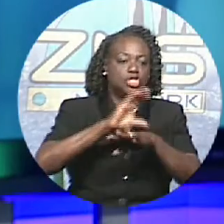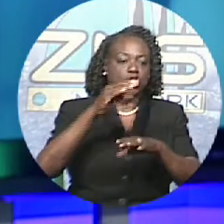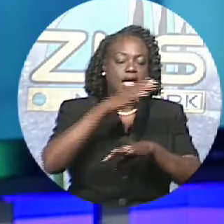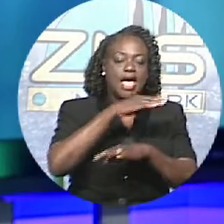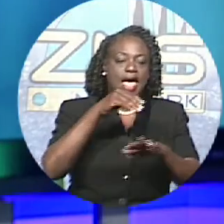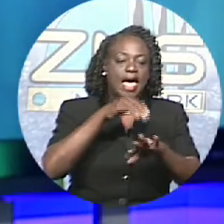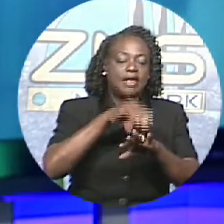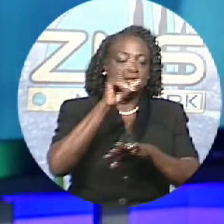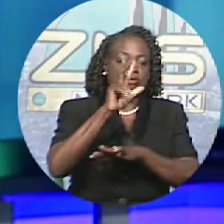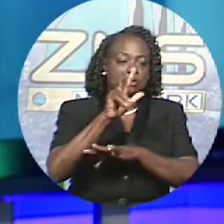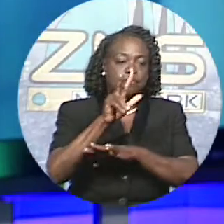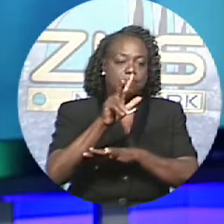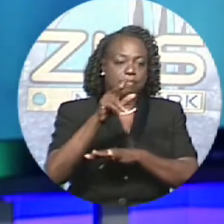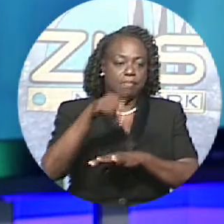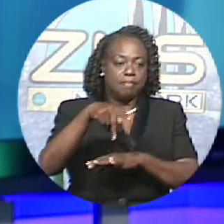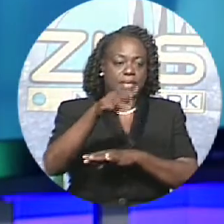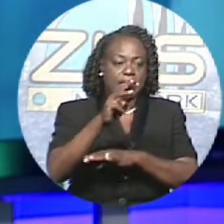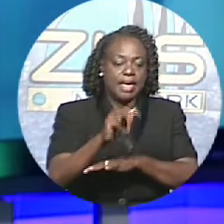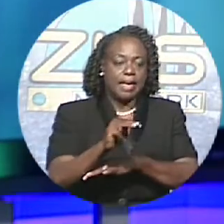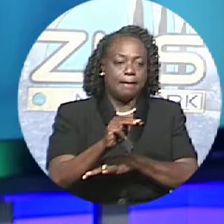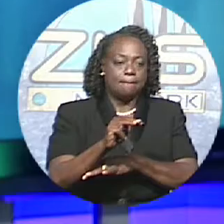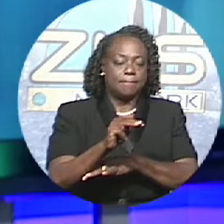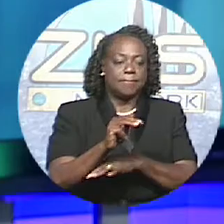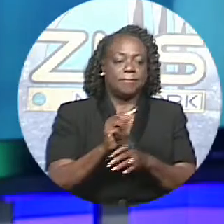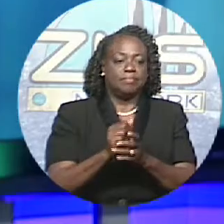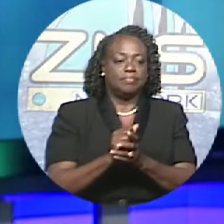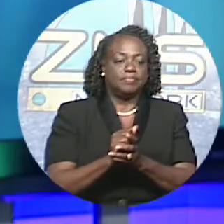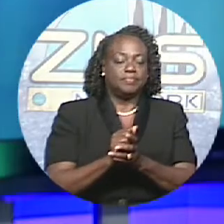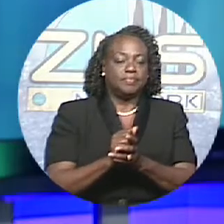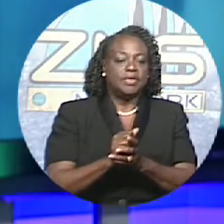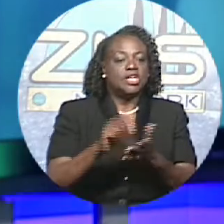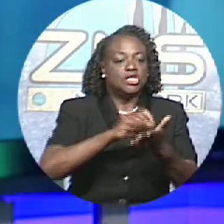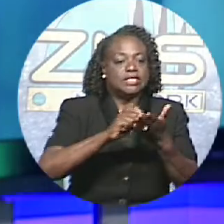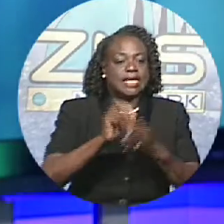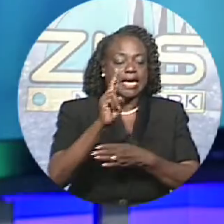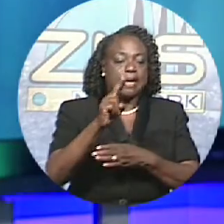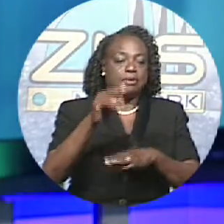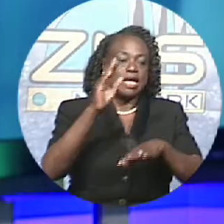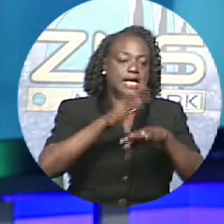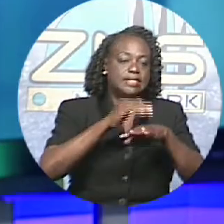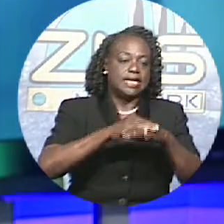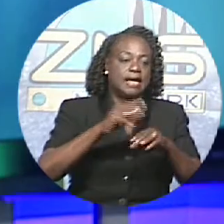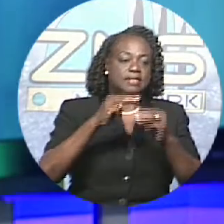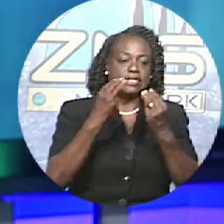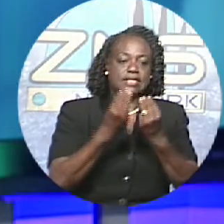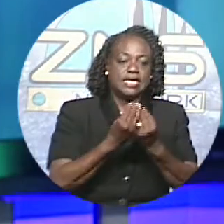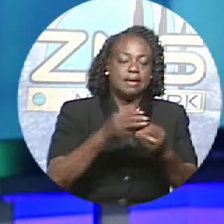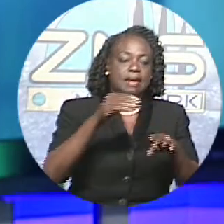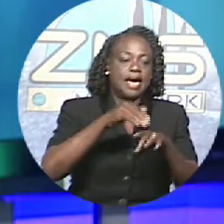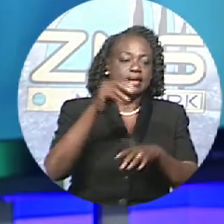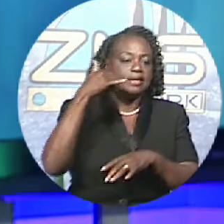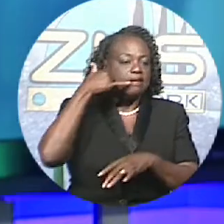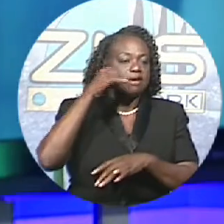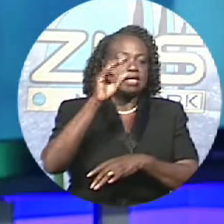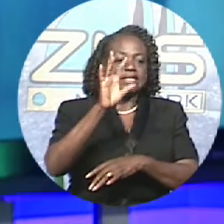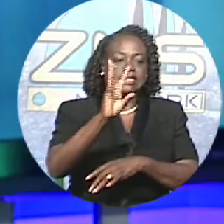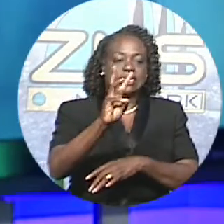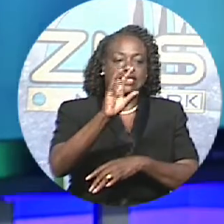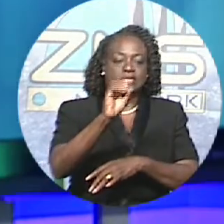to have a full complement of mentors to pair with young boys. To sign up, you can contact the team at telephone number